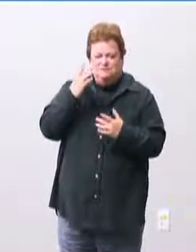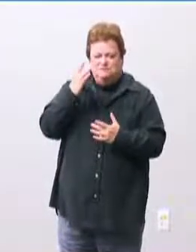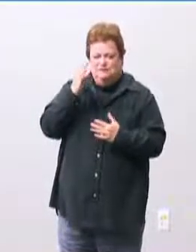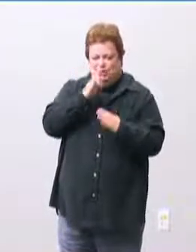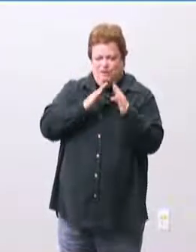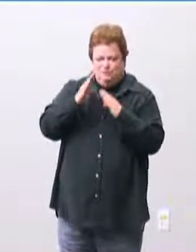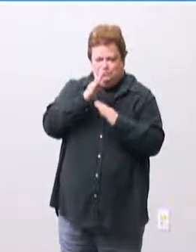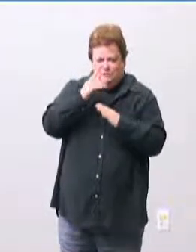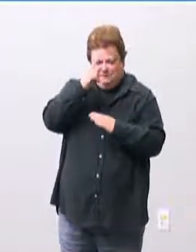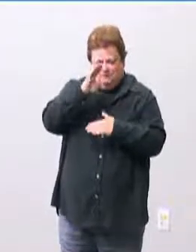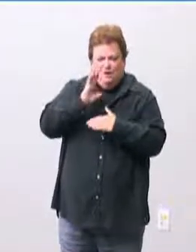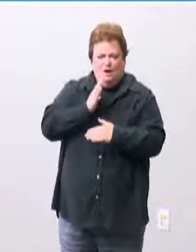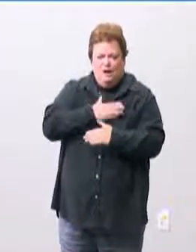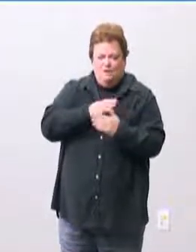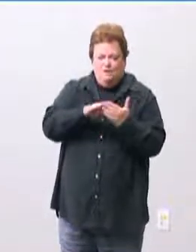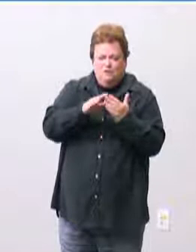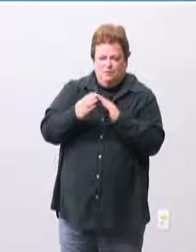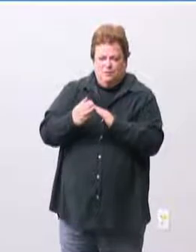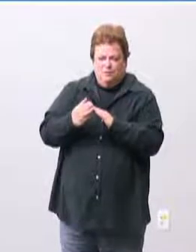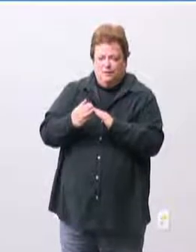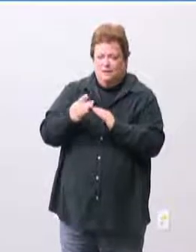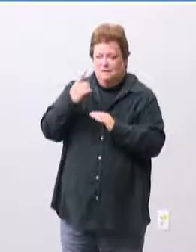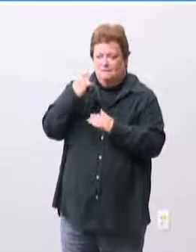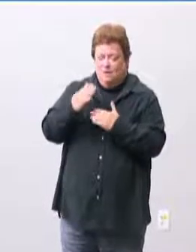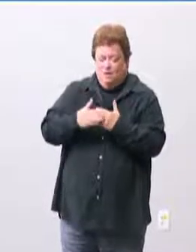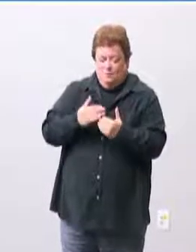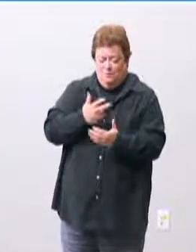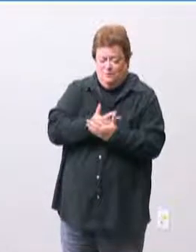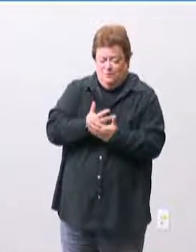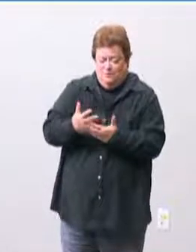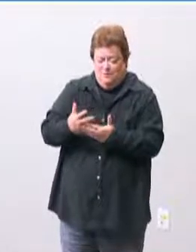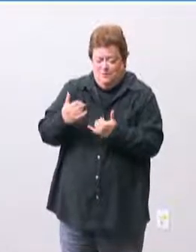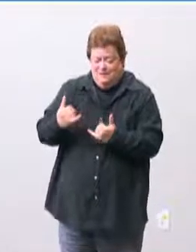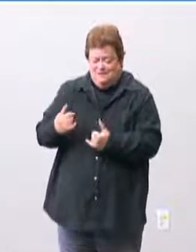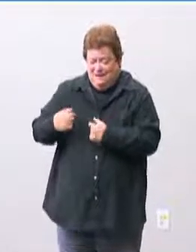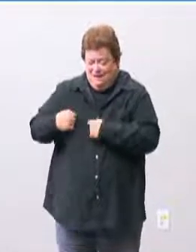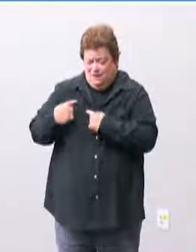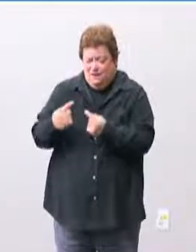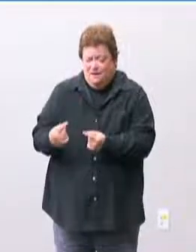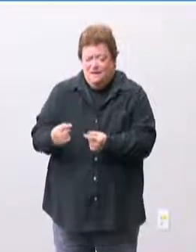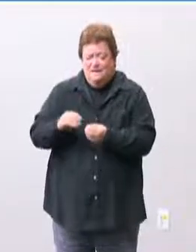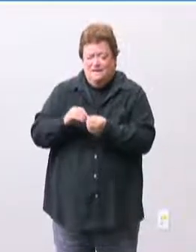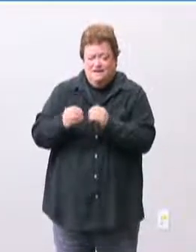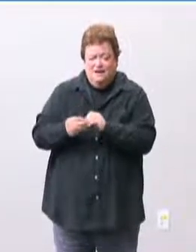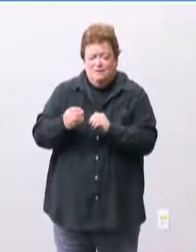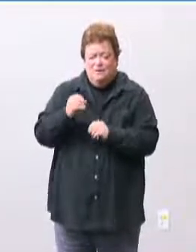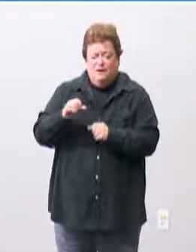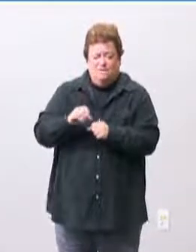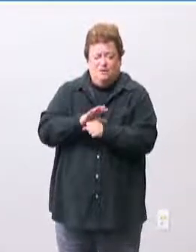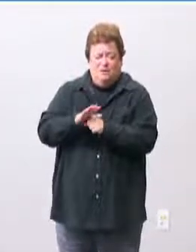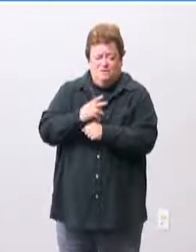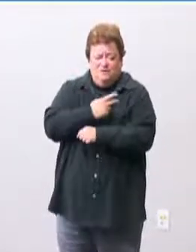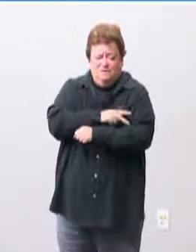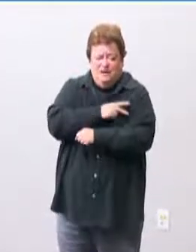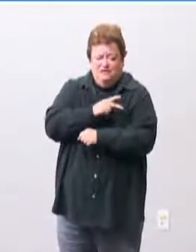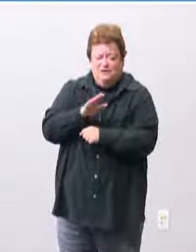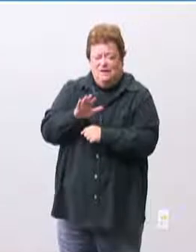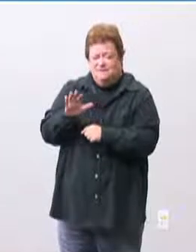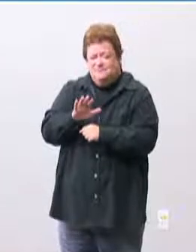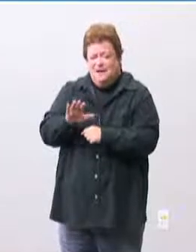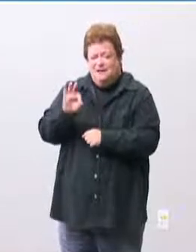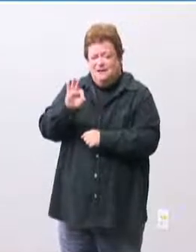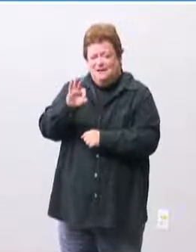for our entire community. For nearly 3 weeks now, the number of COVID-19 patients has stayed around an average of